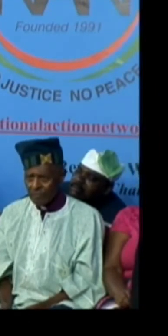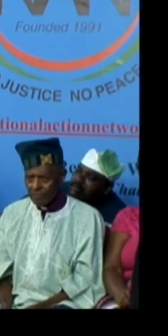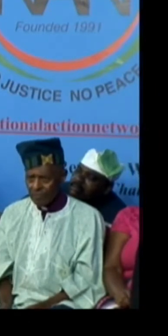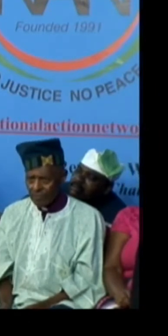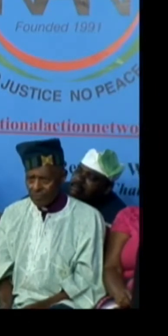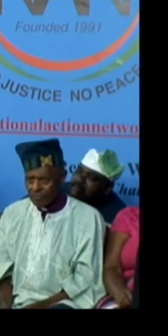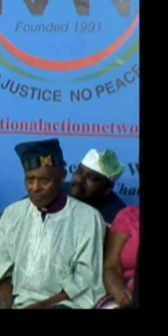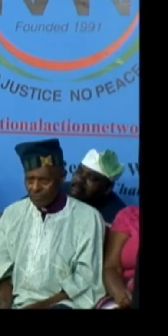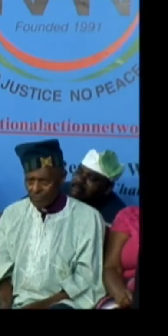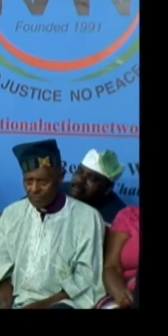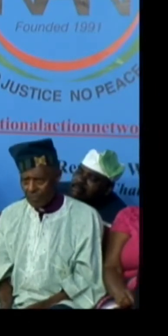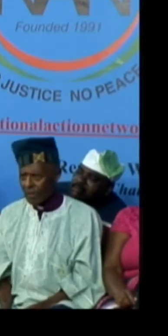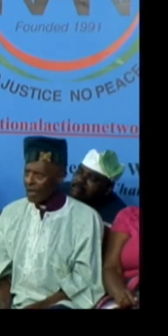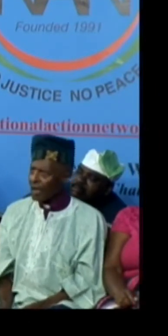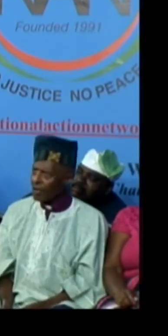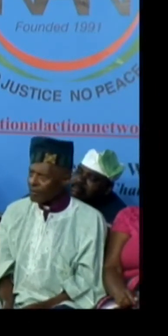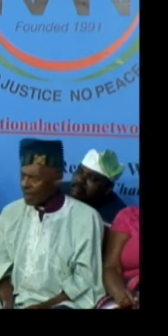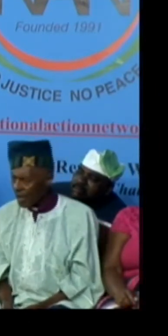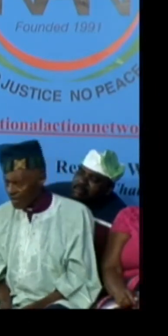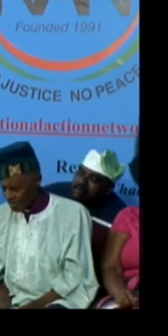cross that the world can put on.